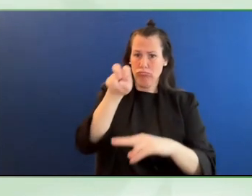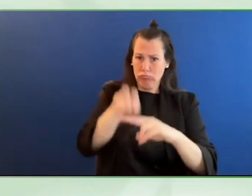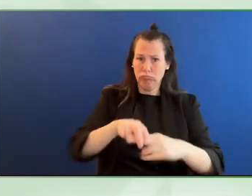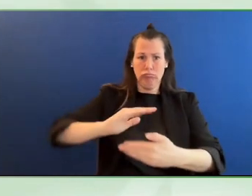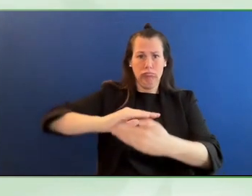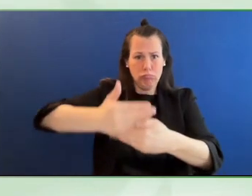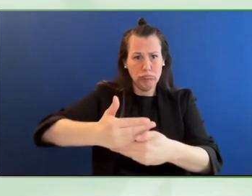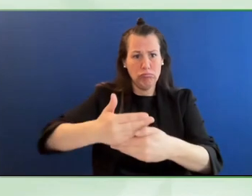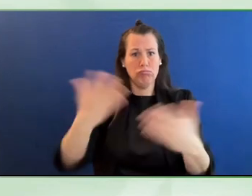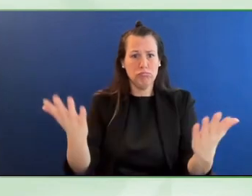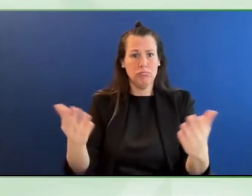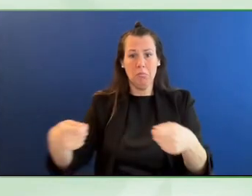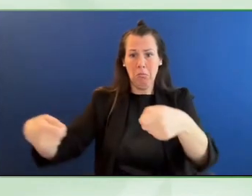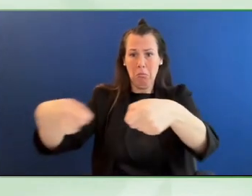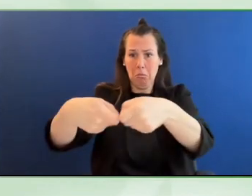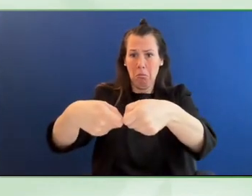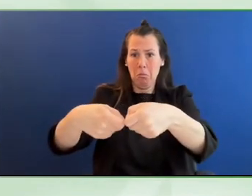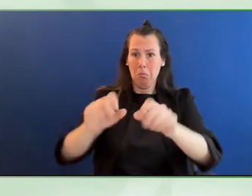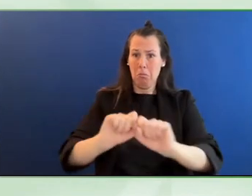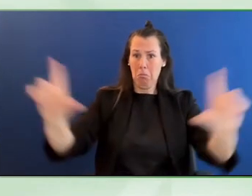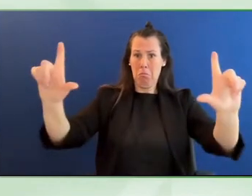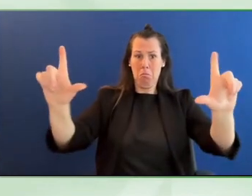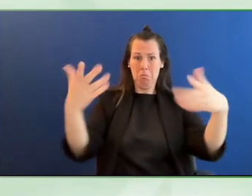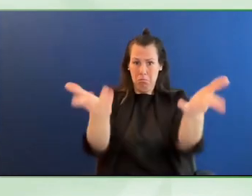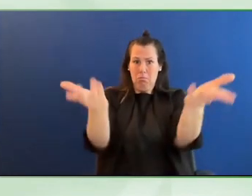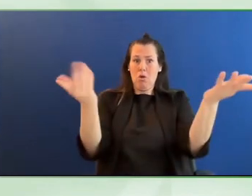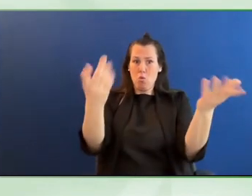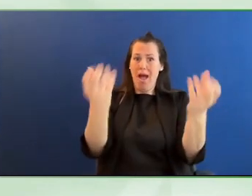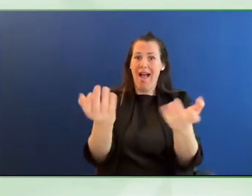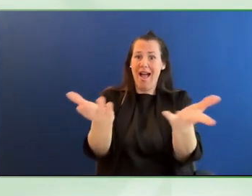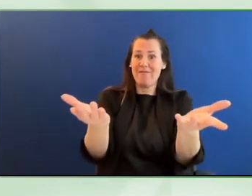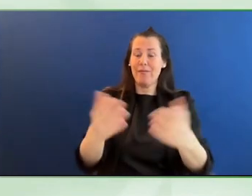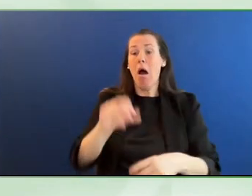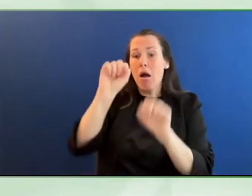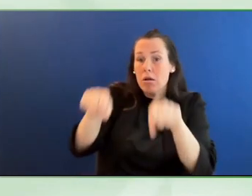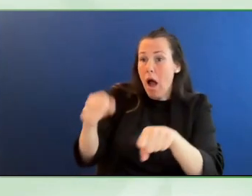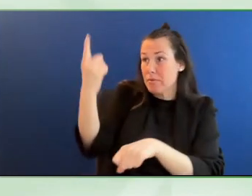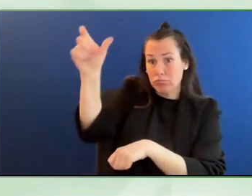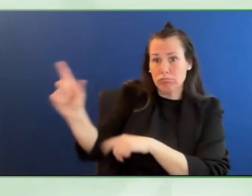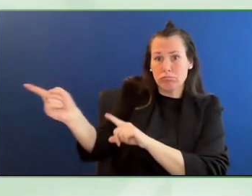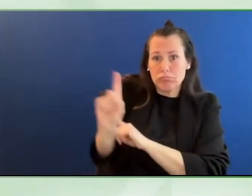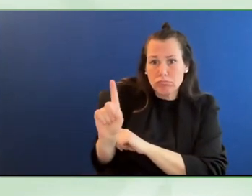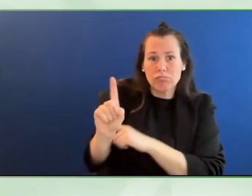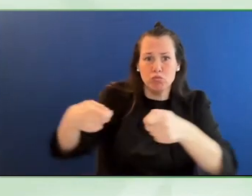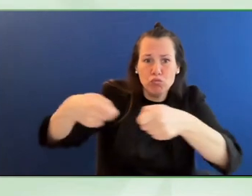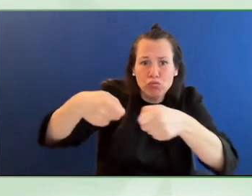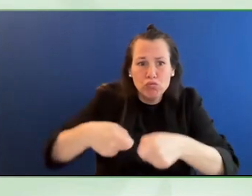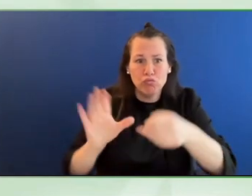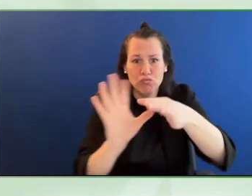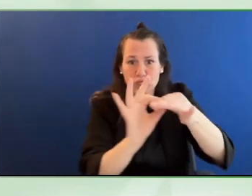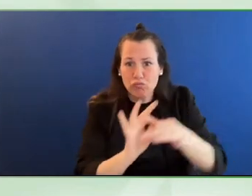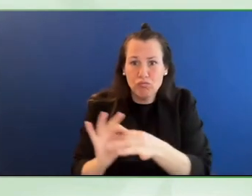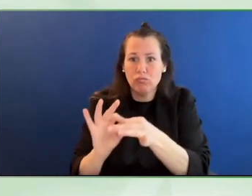different from the accessibility features that I have already built into the device? Well, Morphic, the free program I talked